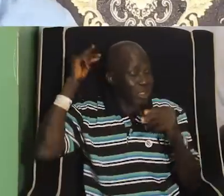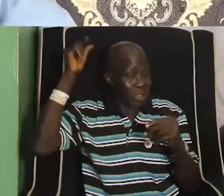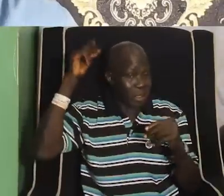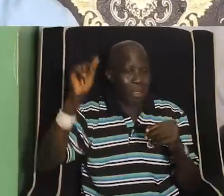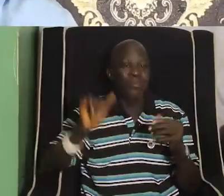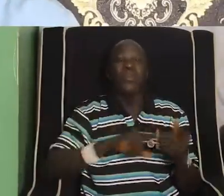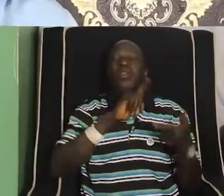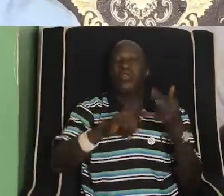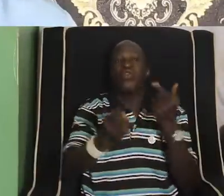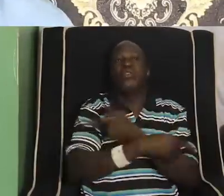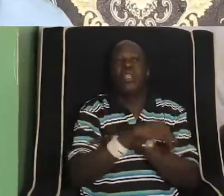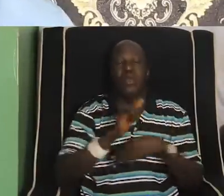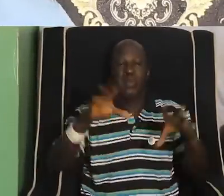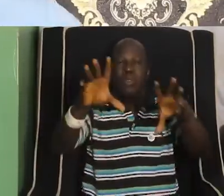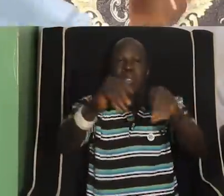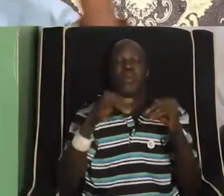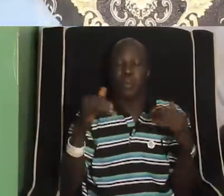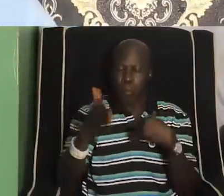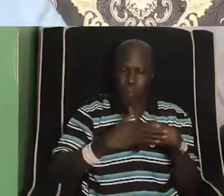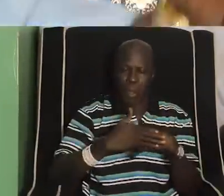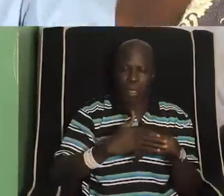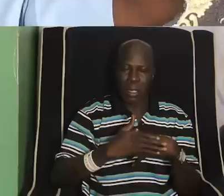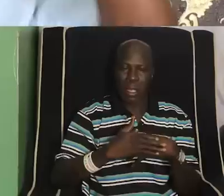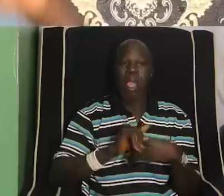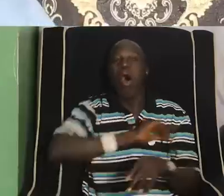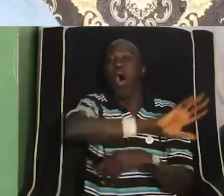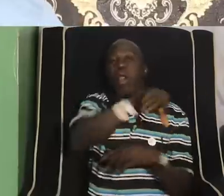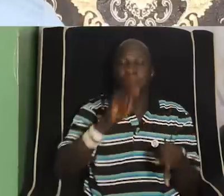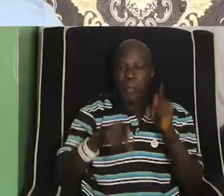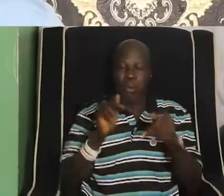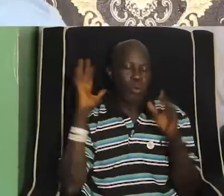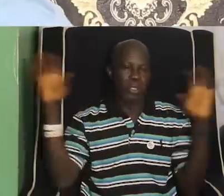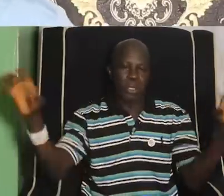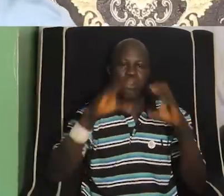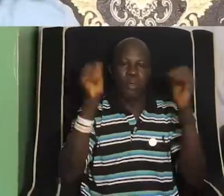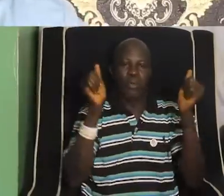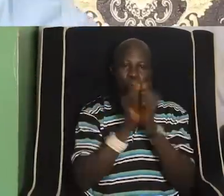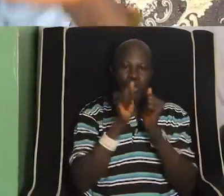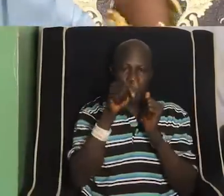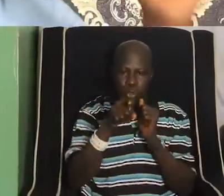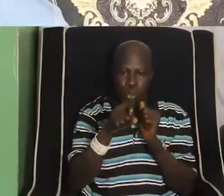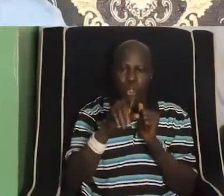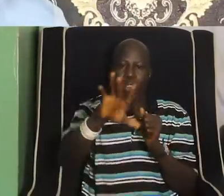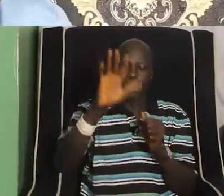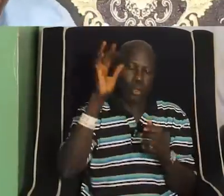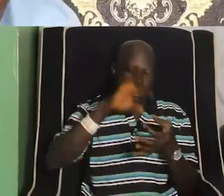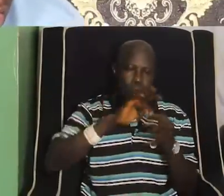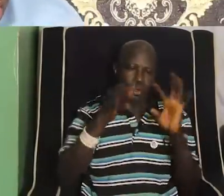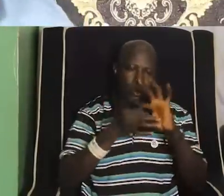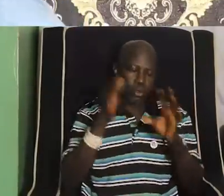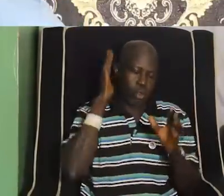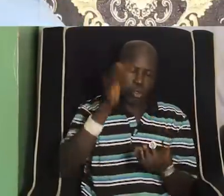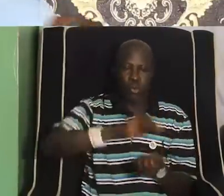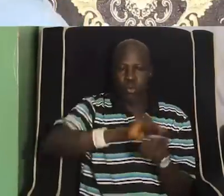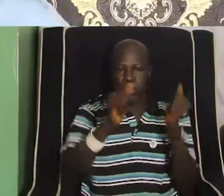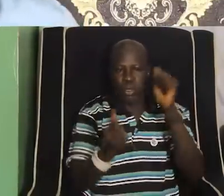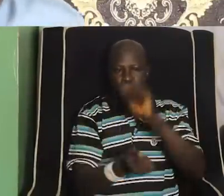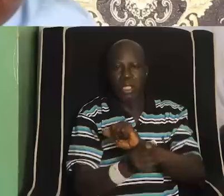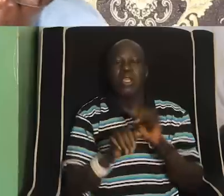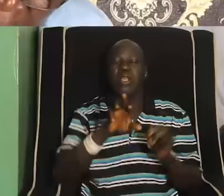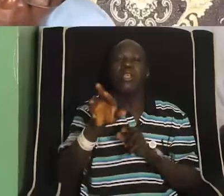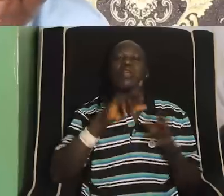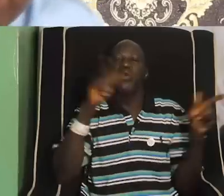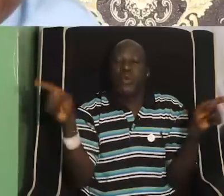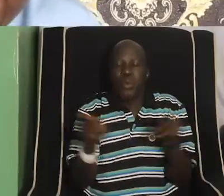garments for your children. You will restore it today. Awon yo pada celebrate. And people will let her celebrate. Itera pada yi pada. Your story will let her change.